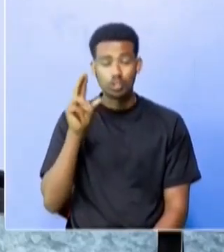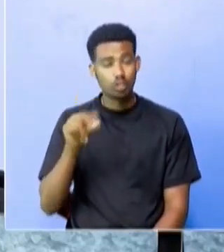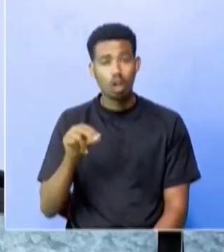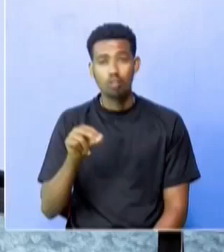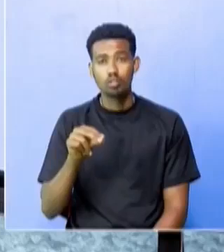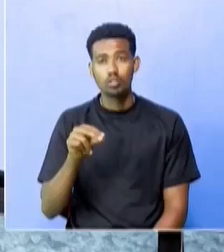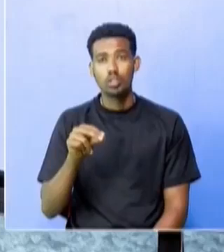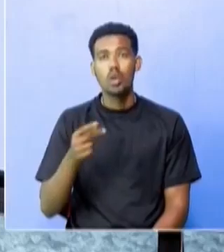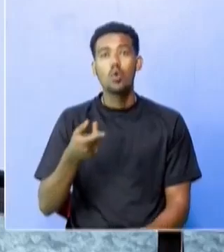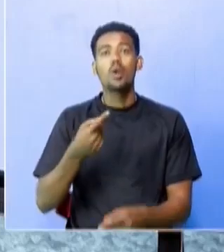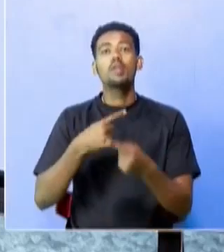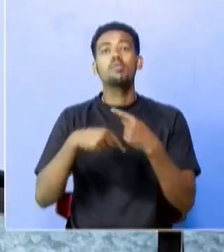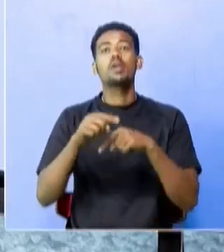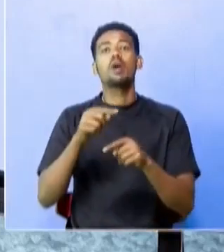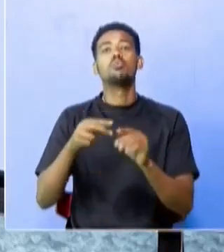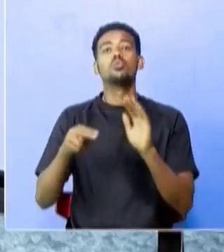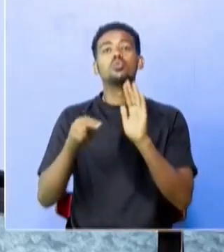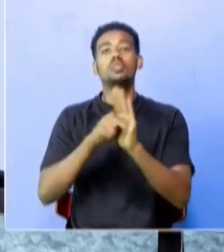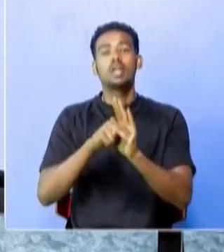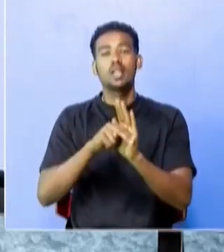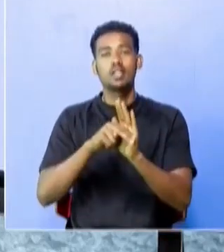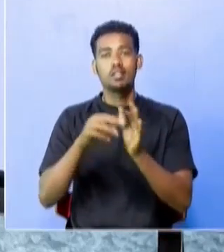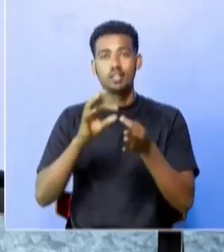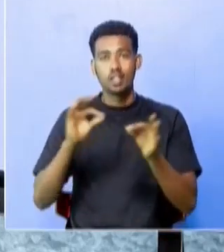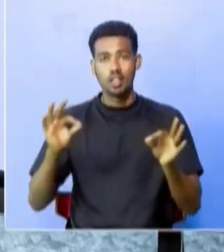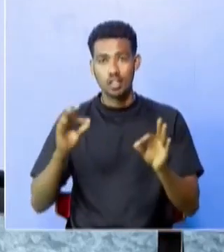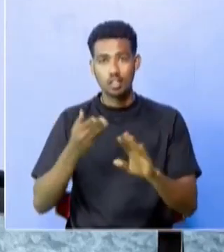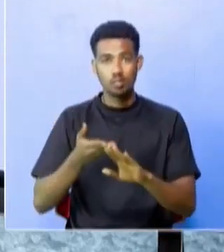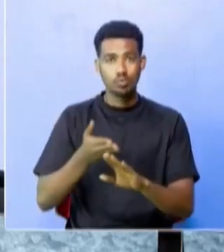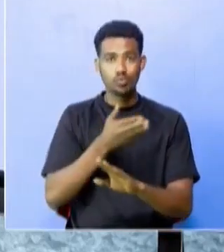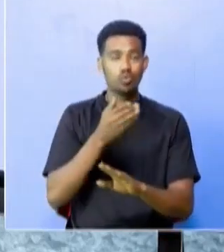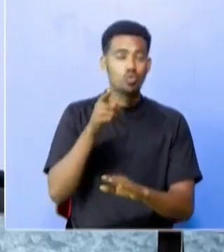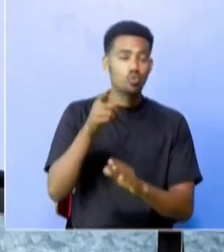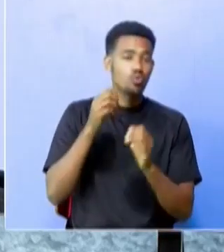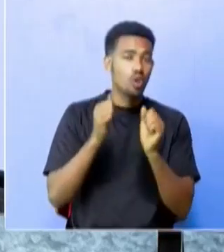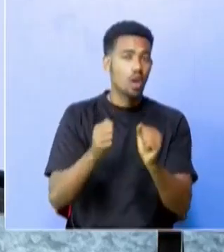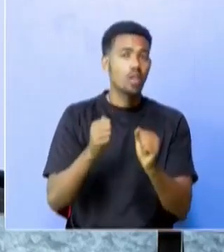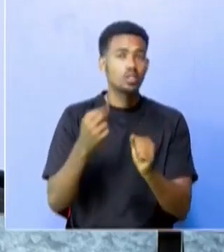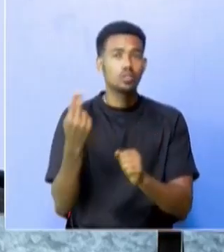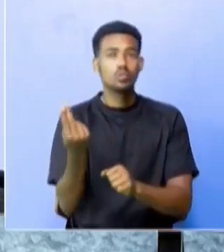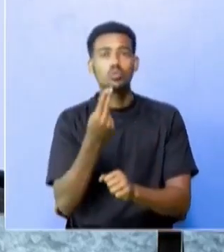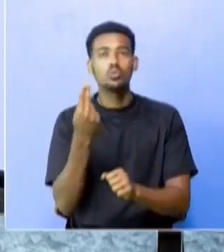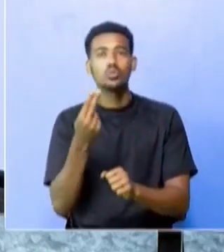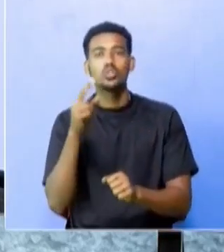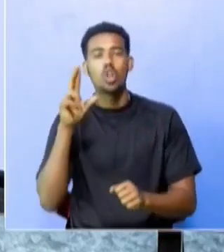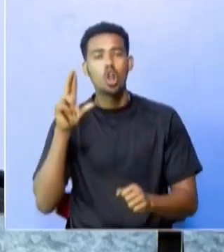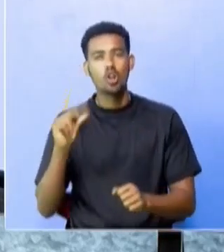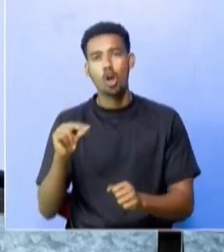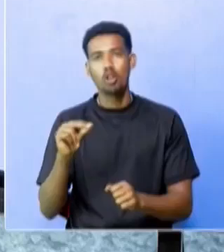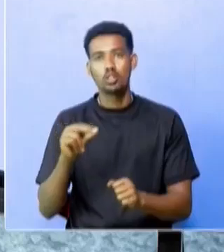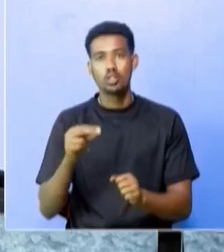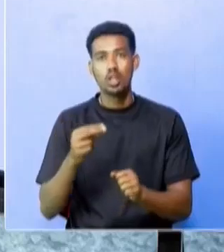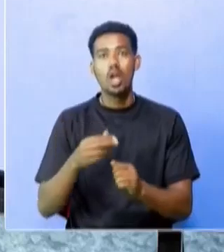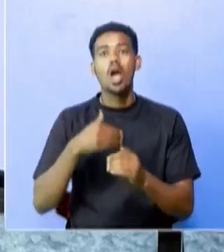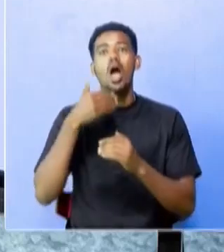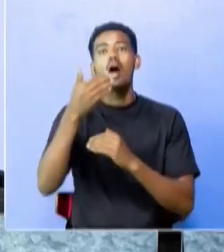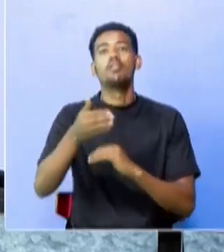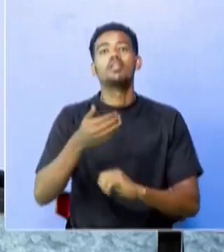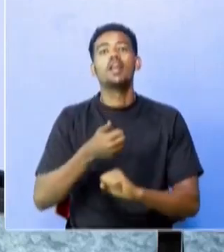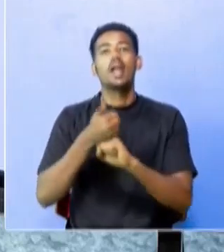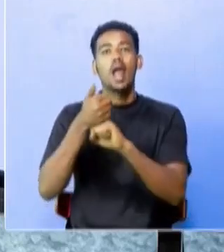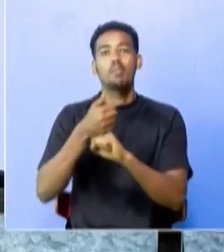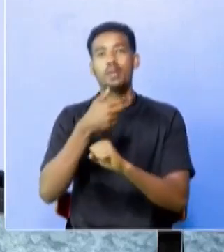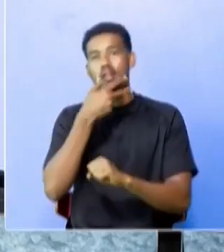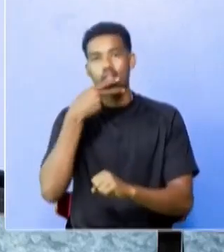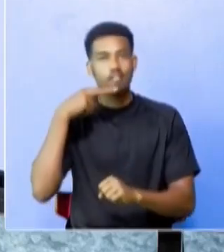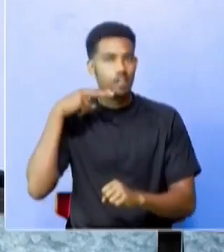come to negative sentence, like before, you can use not after helping verb. For